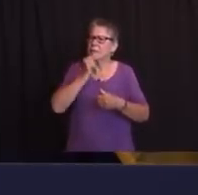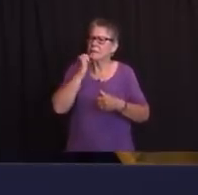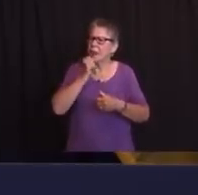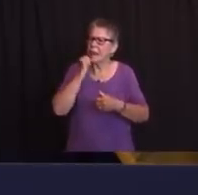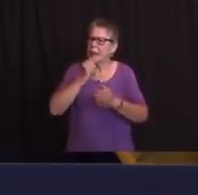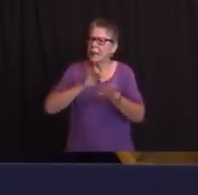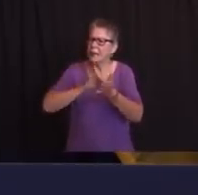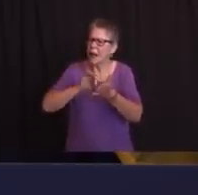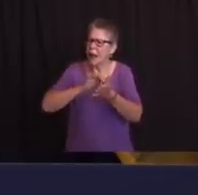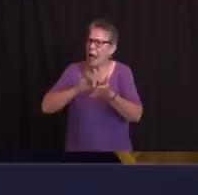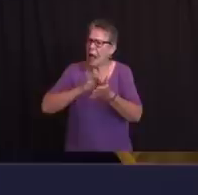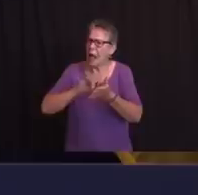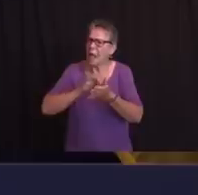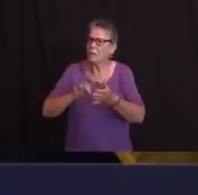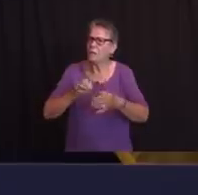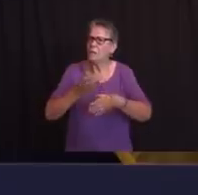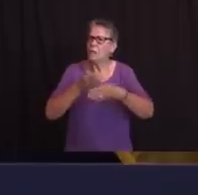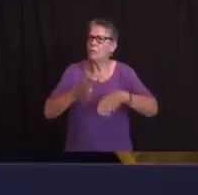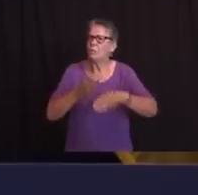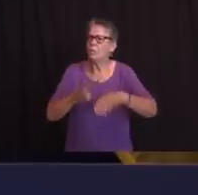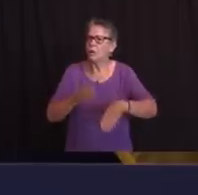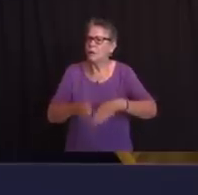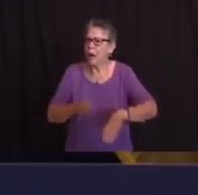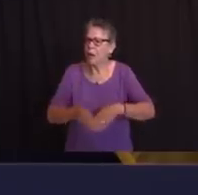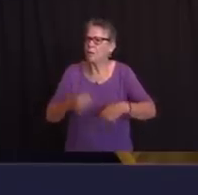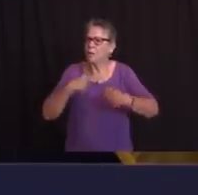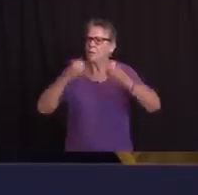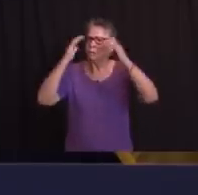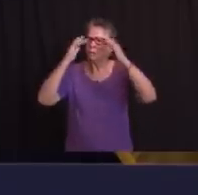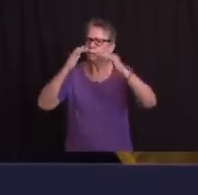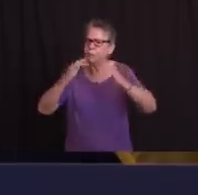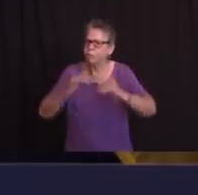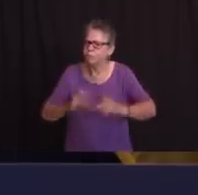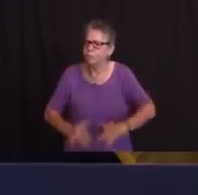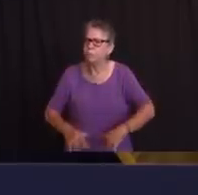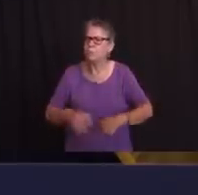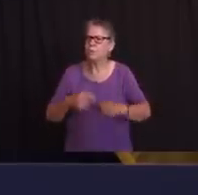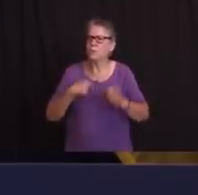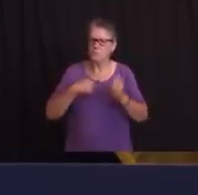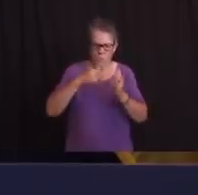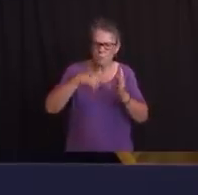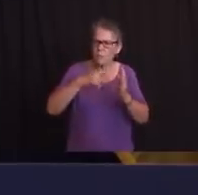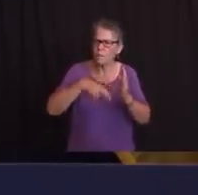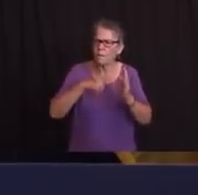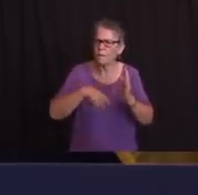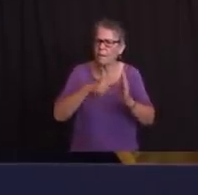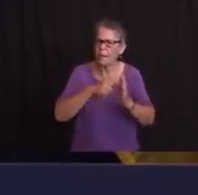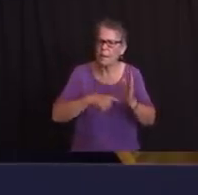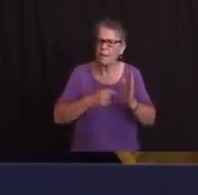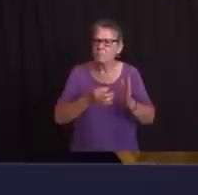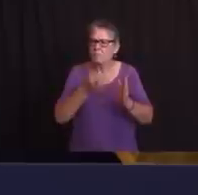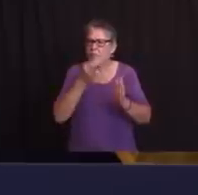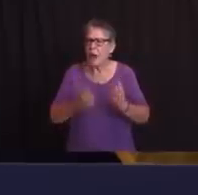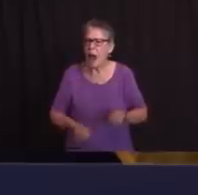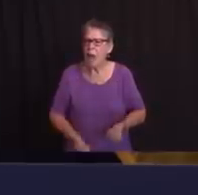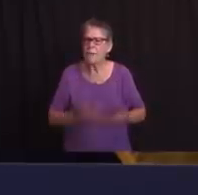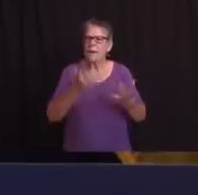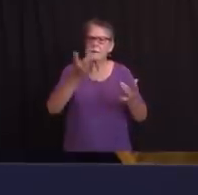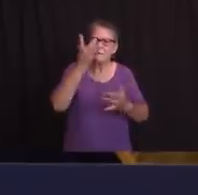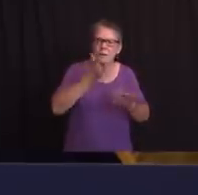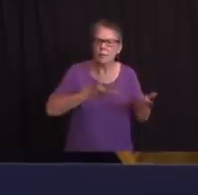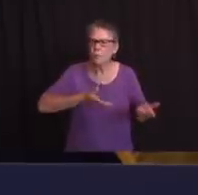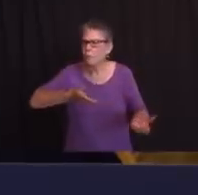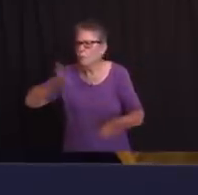vaccinated people? I get 15 emails a day from readers being like, well, how many of those new cases are vaccinated people? Is that not something you have right away?